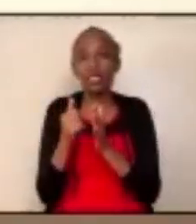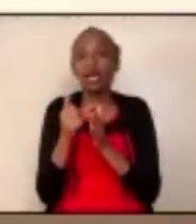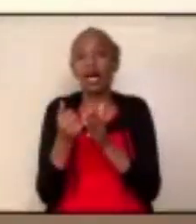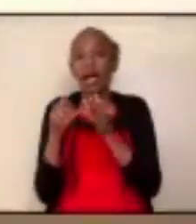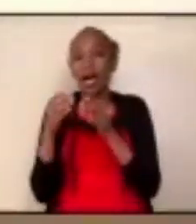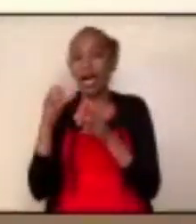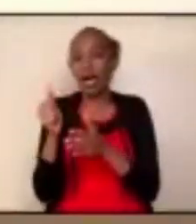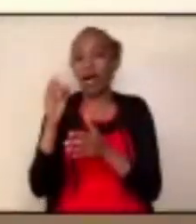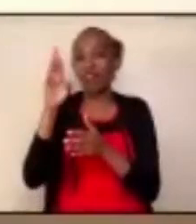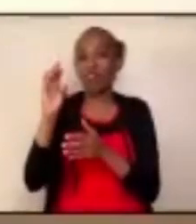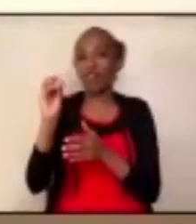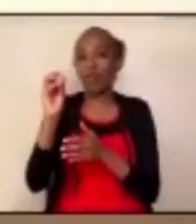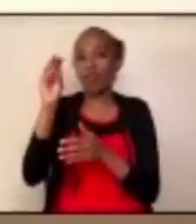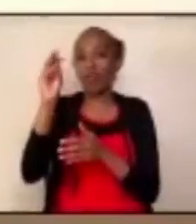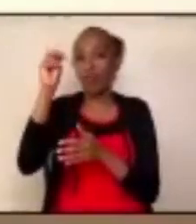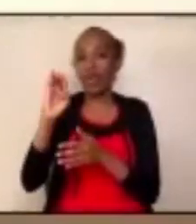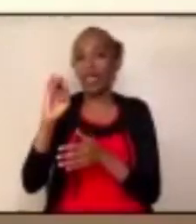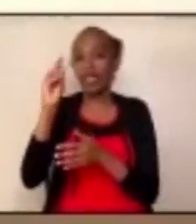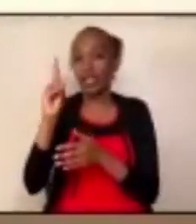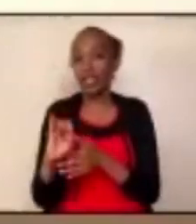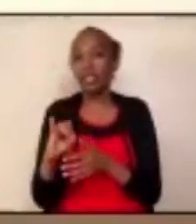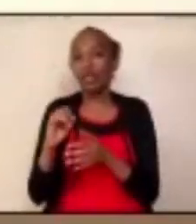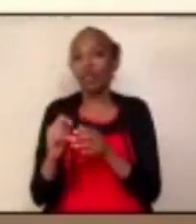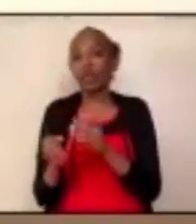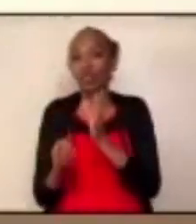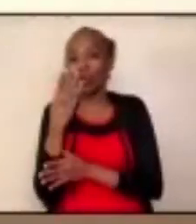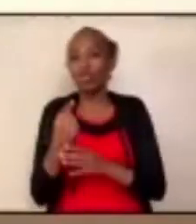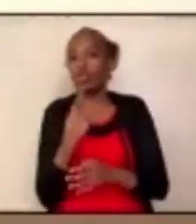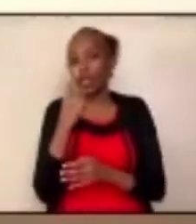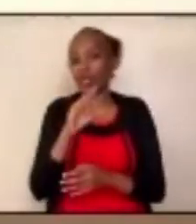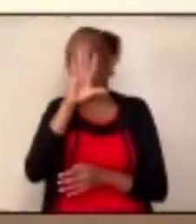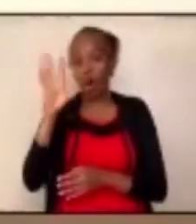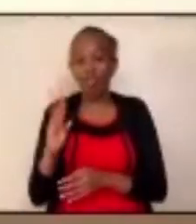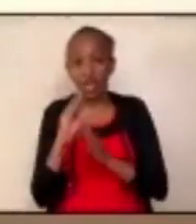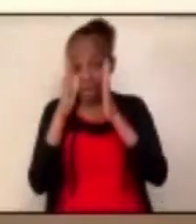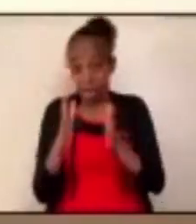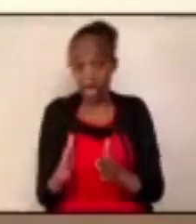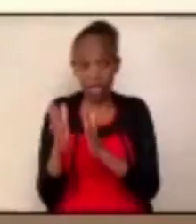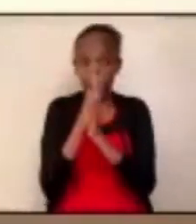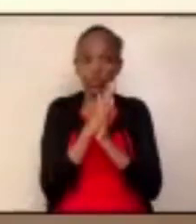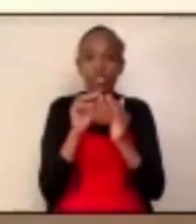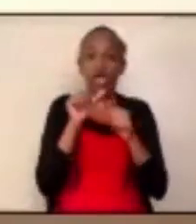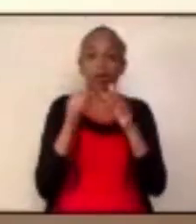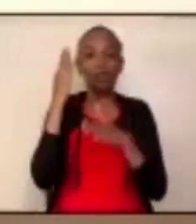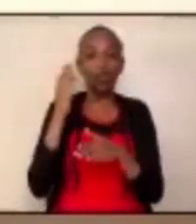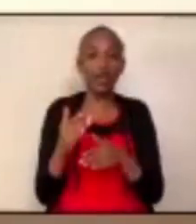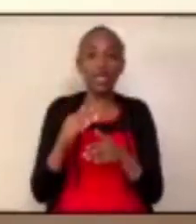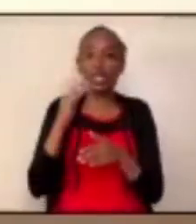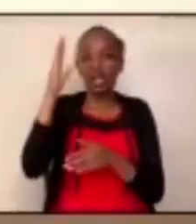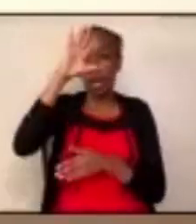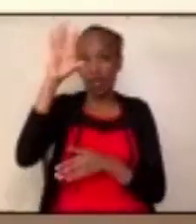launched. It is to tell that African story. It is to tell the story about why Africa